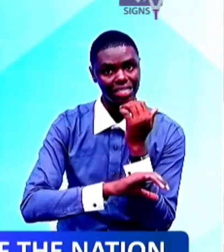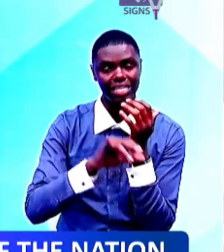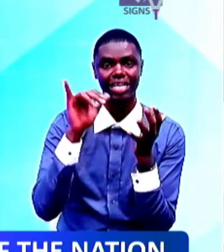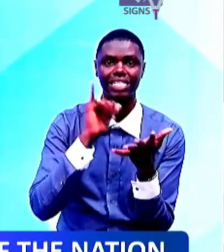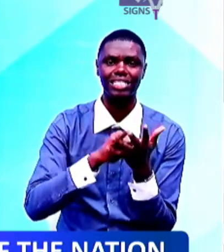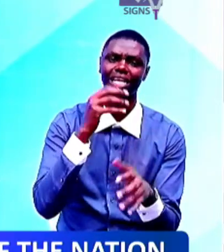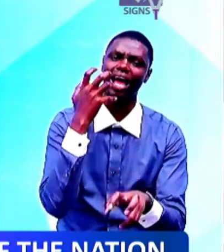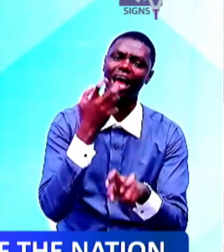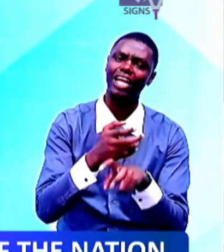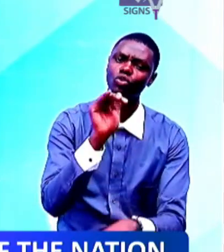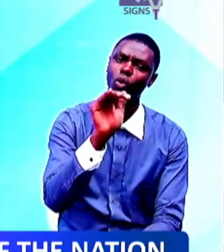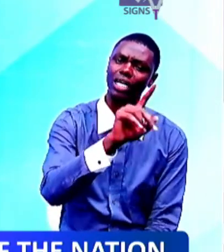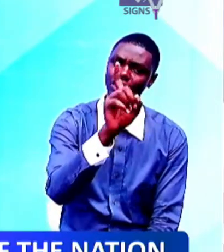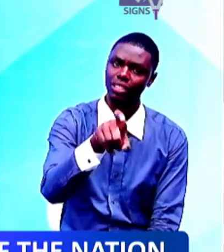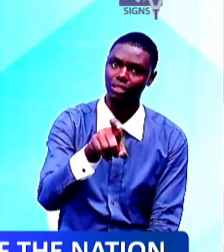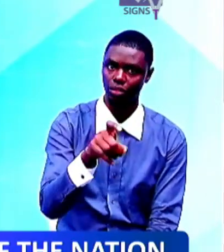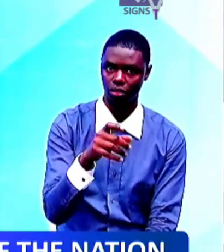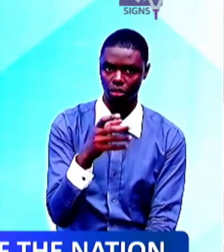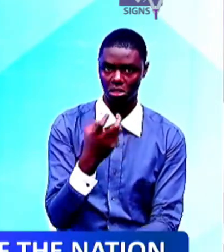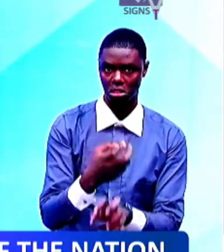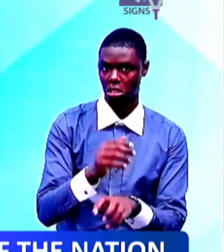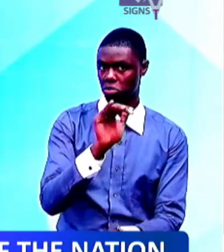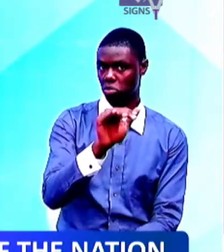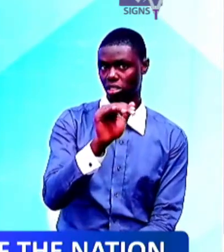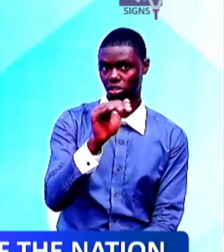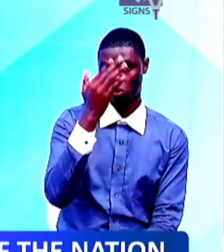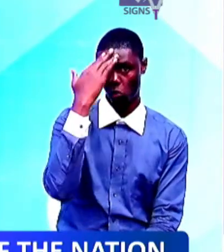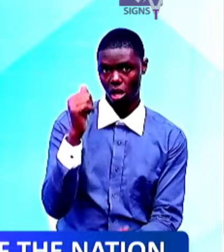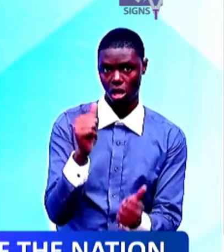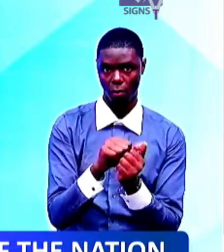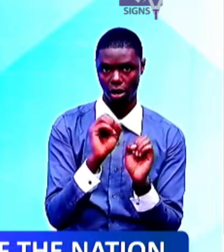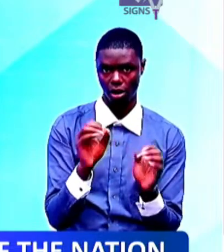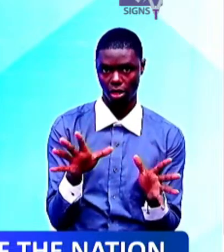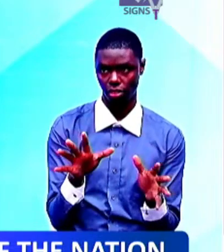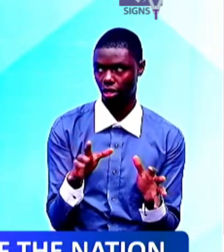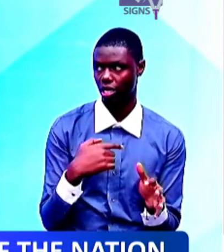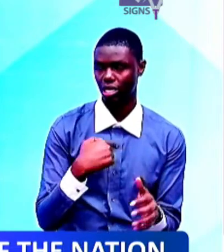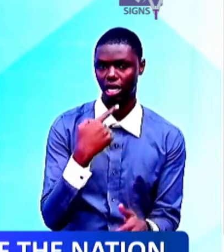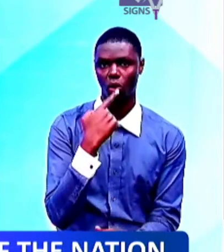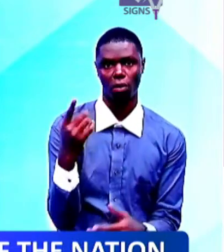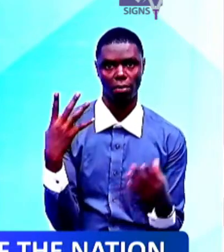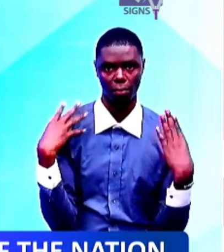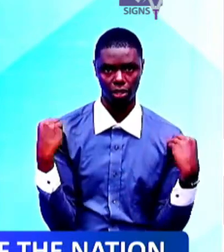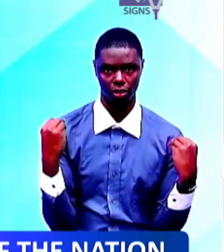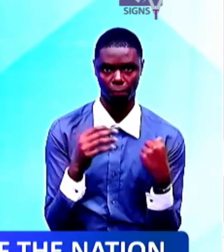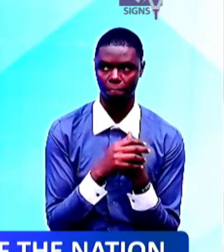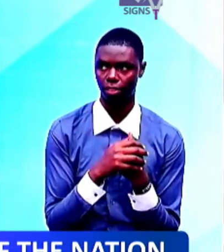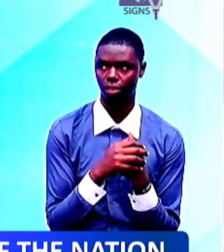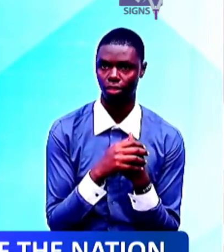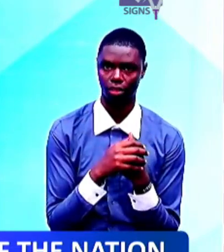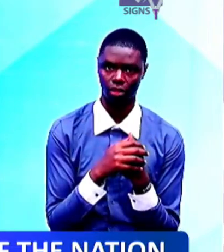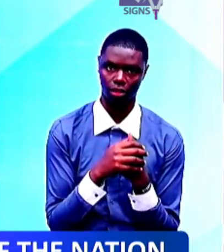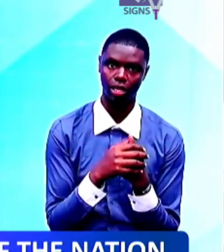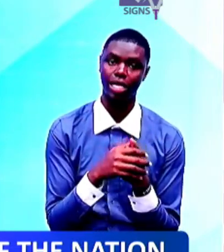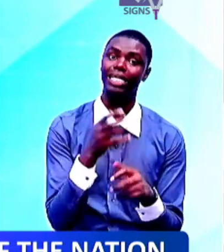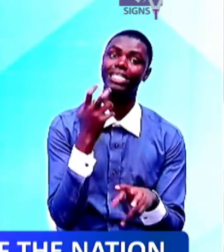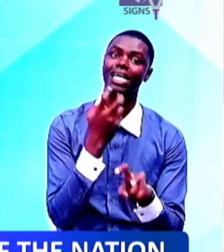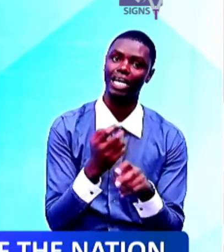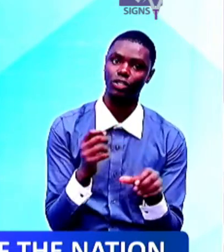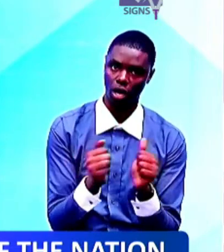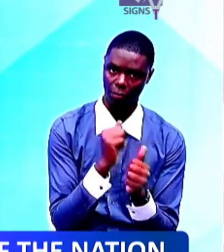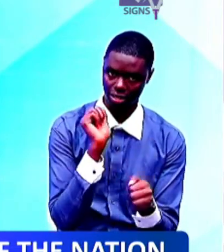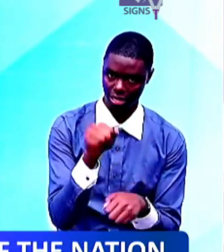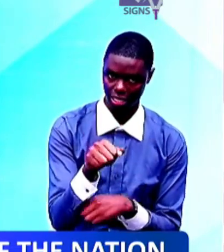ask of? It is hard to ask because it will not happen. I will tell you practically, right? But then, okay, it is hard to happen.